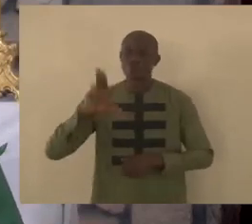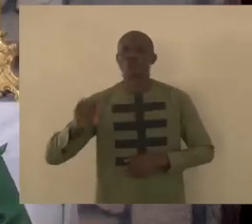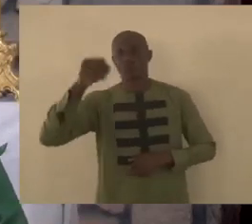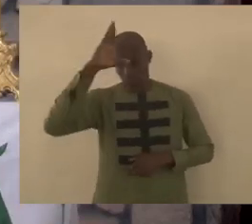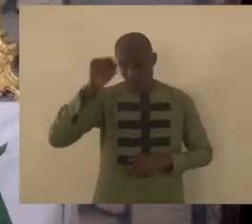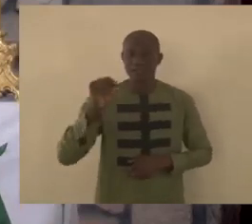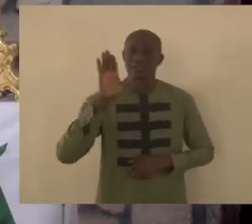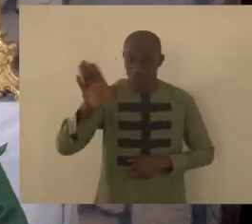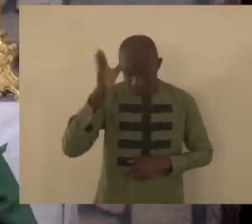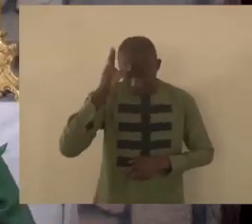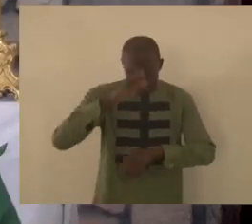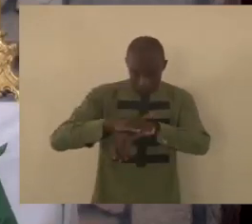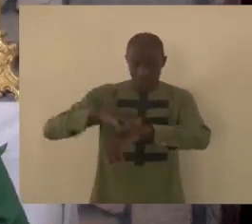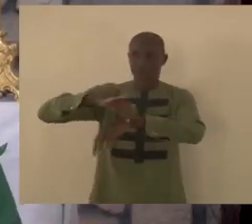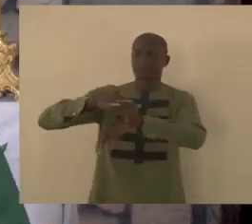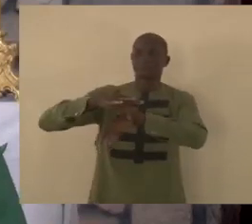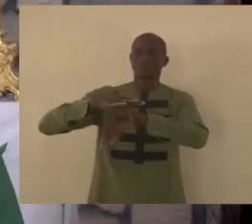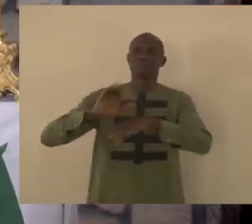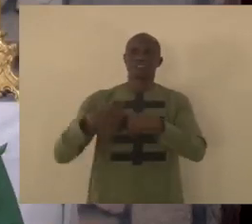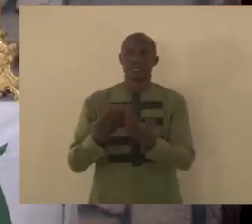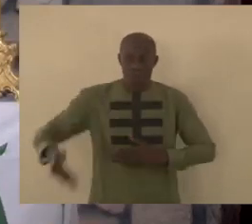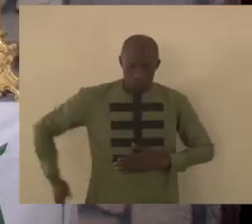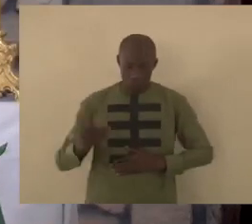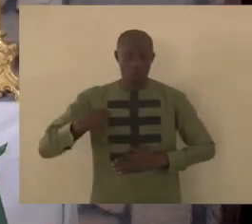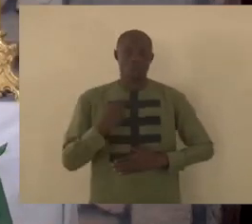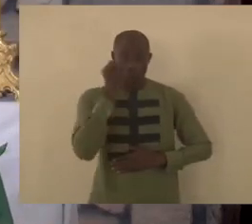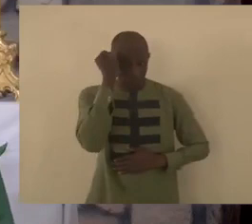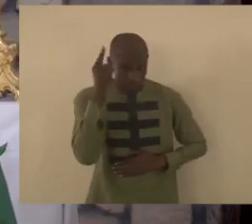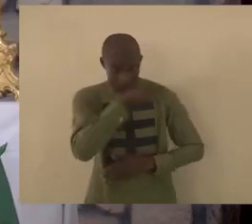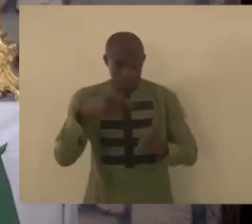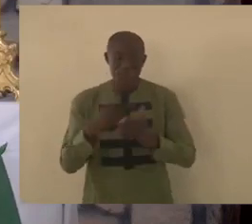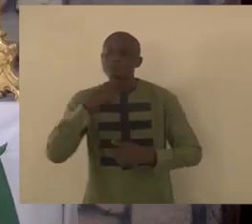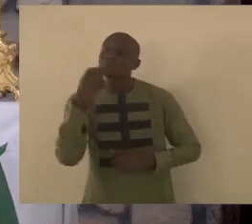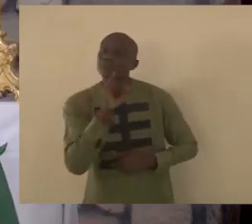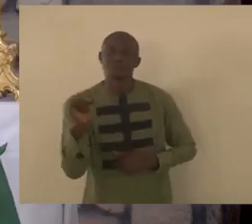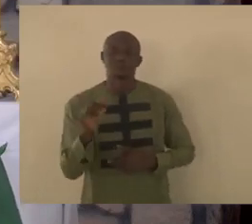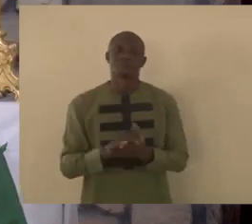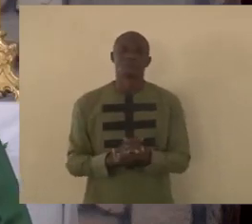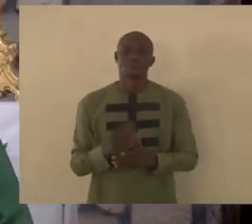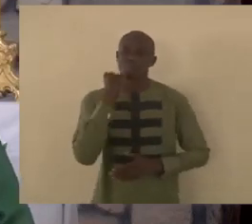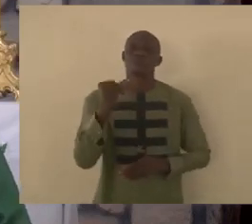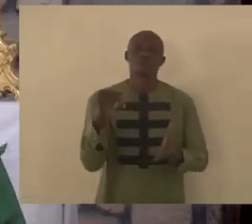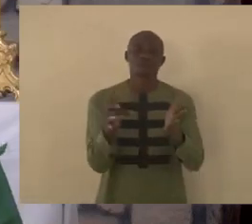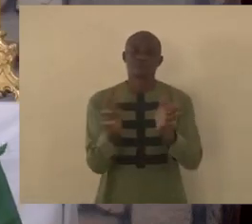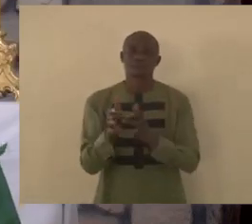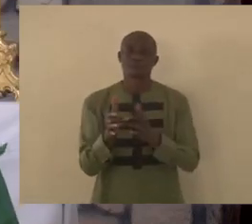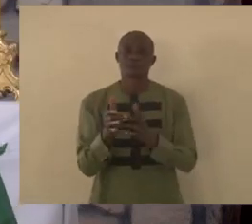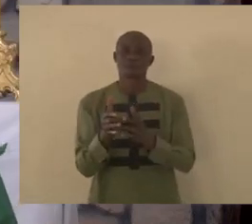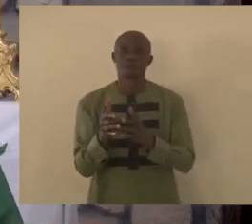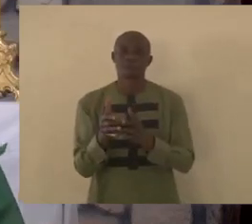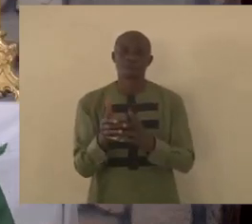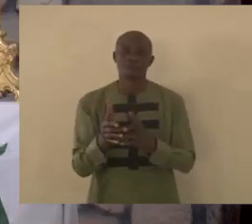man your father on earth. How should we understand this saying? Is